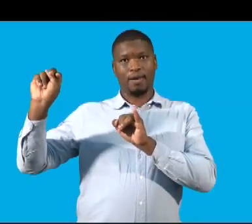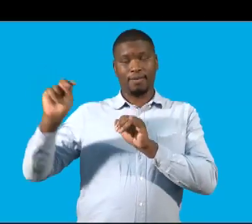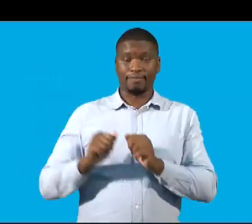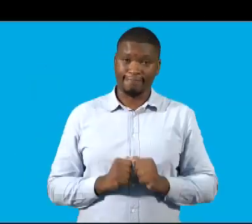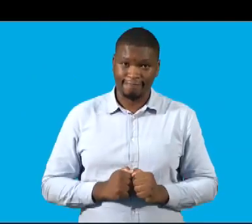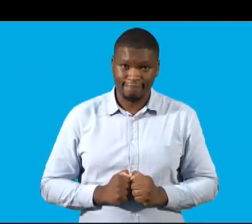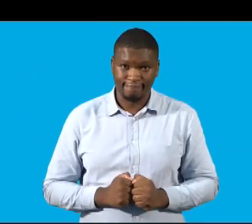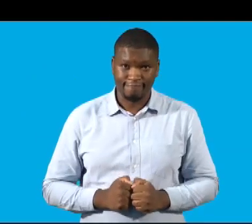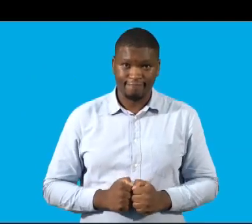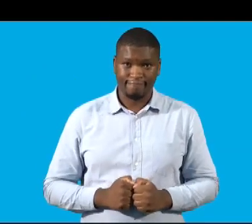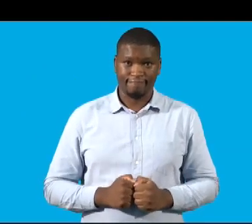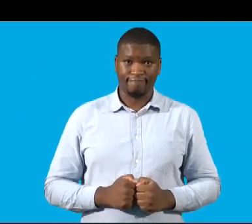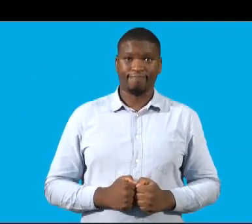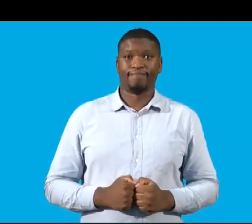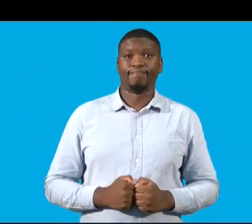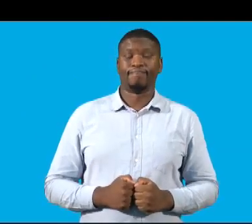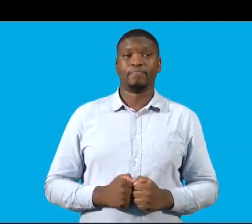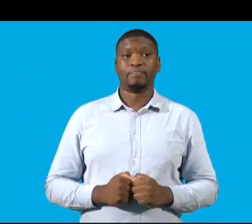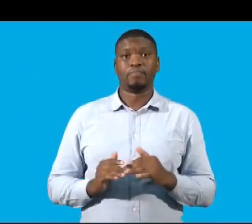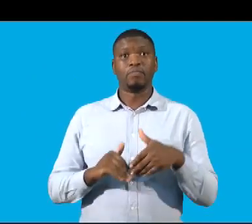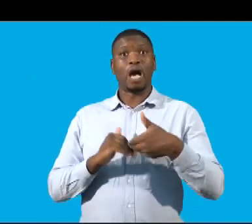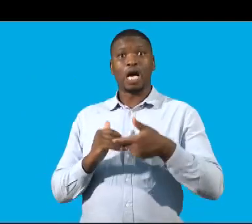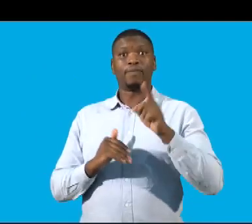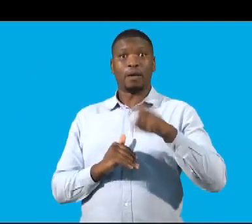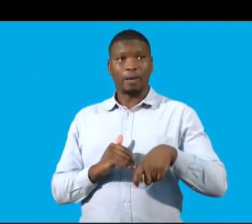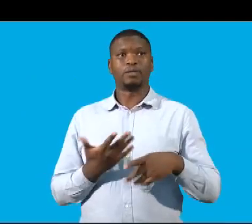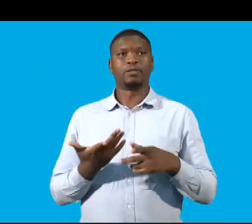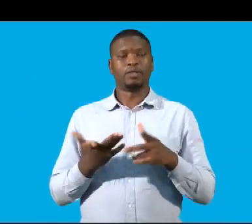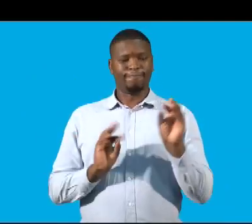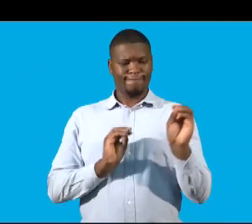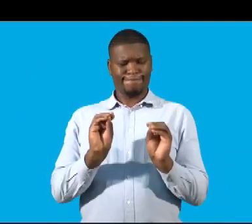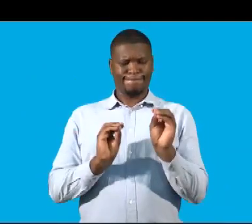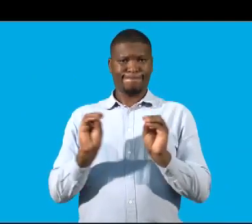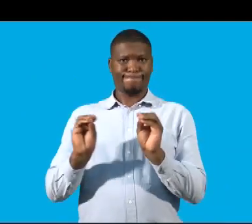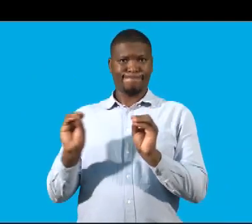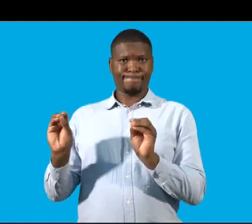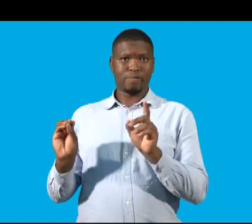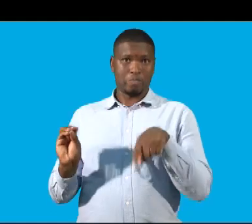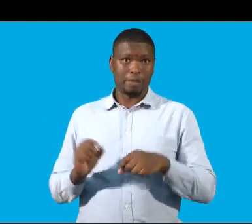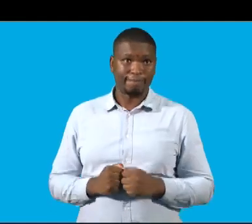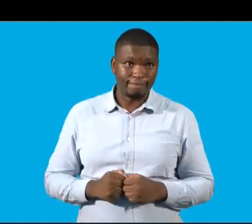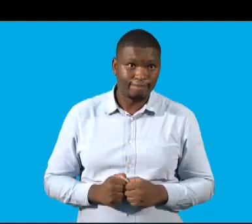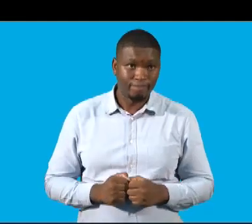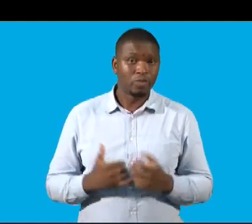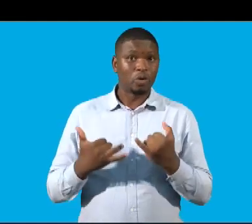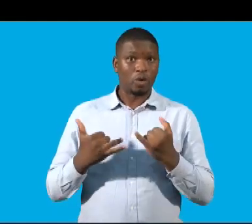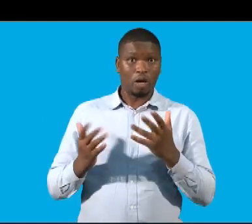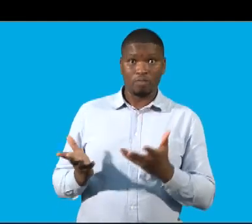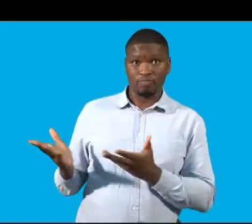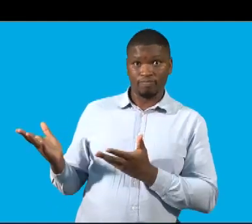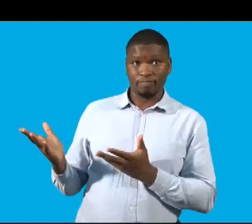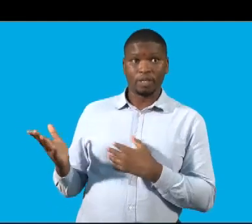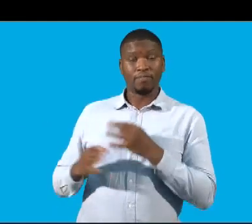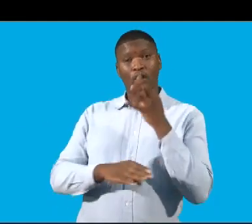close bracket, exponent N. Then we just need to substitute our values. And in this case, if we are